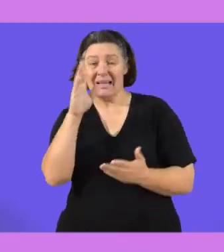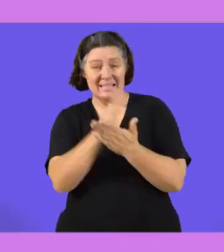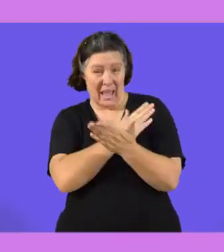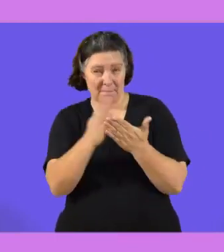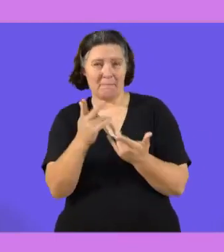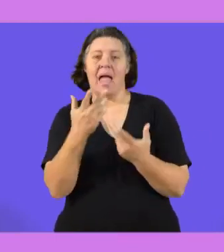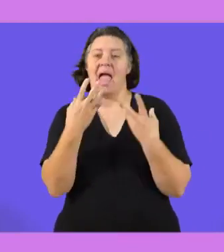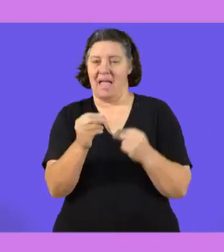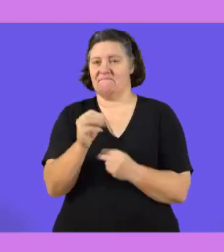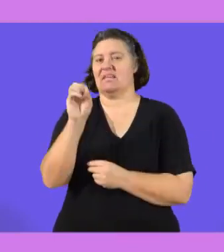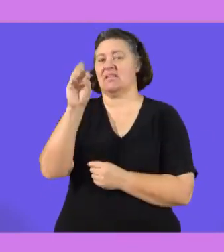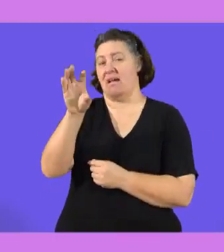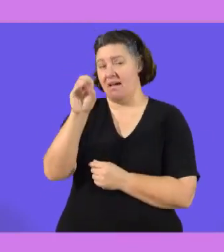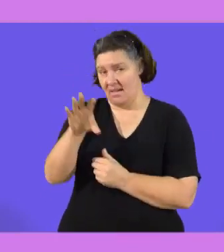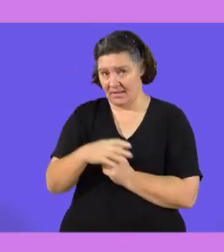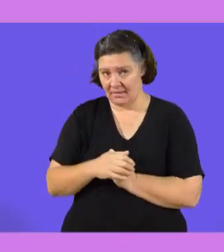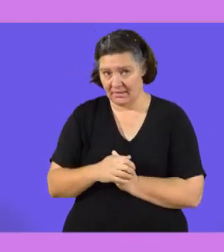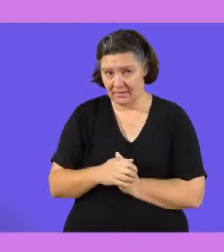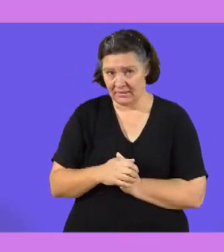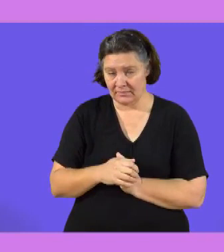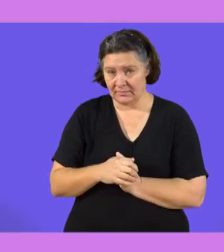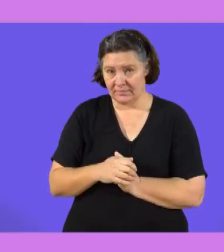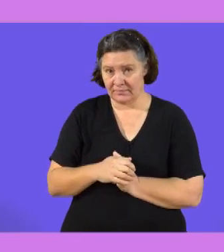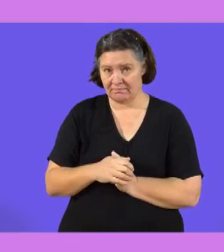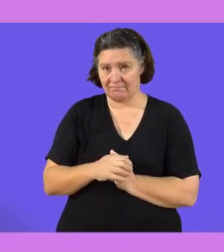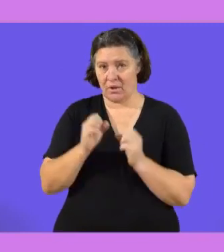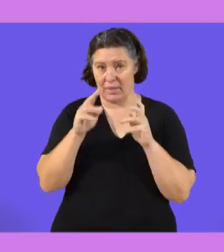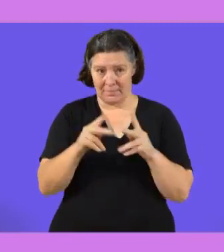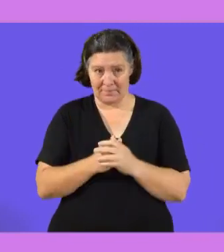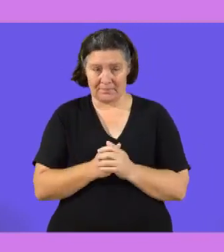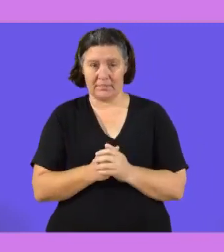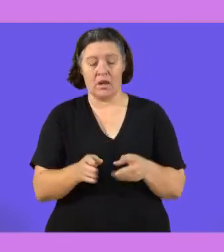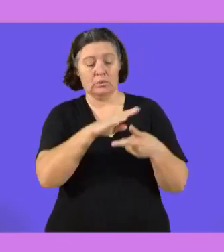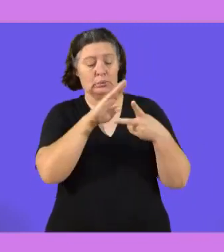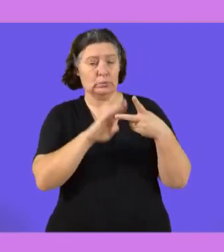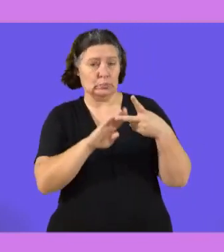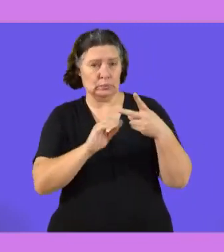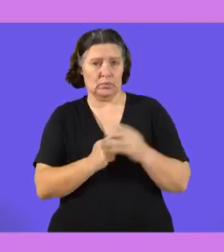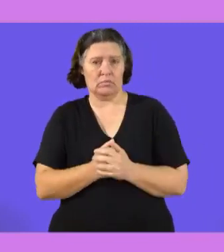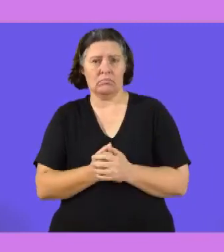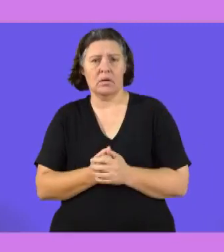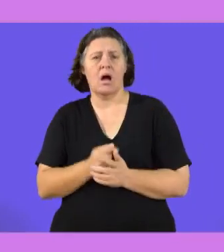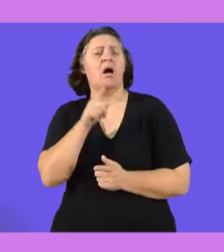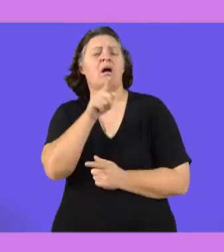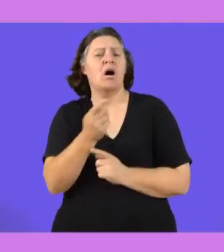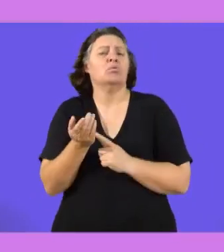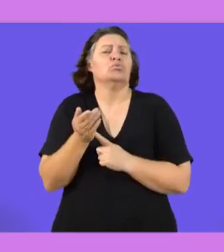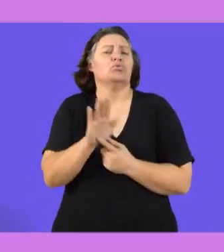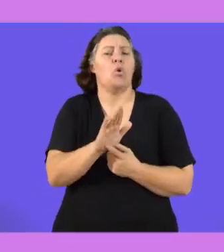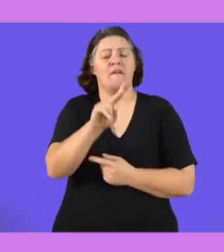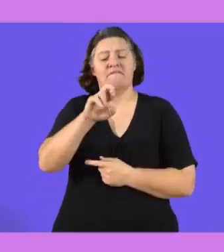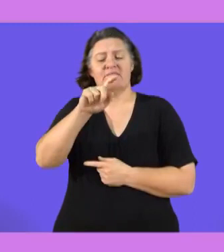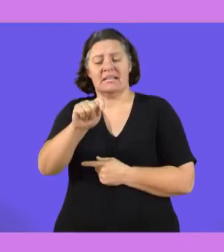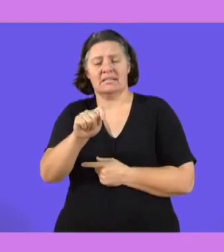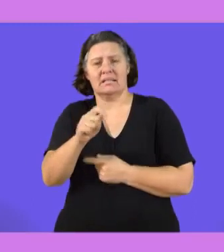sometimes some till slips use what we call the asterisk. Okay. Question number 2. Show how the VAT amount